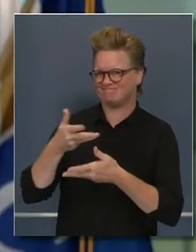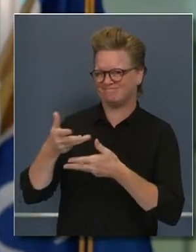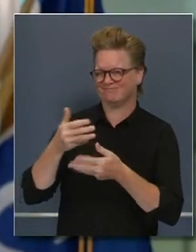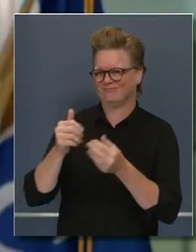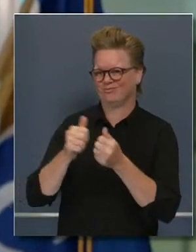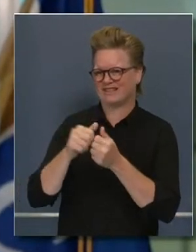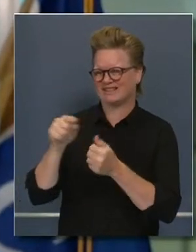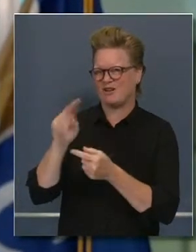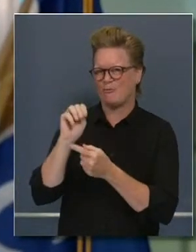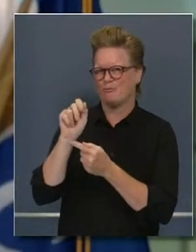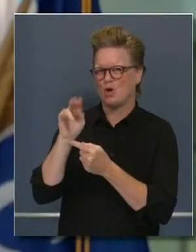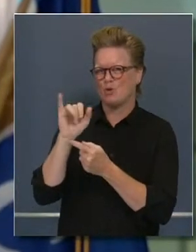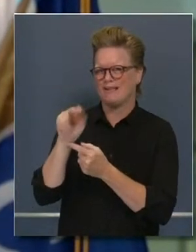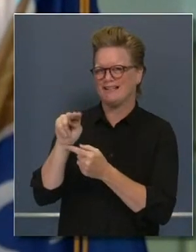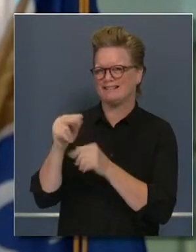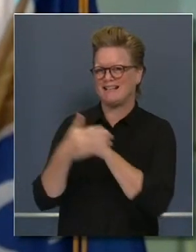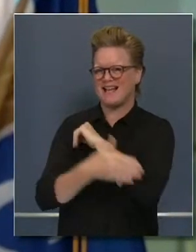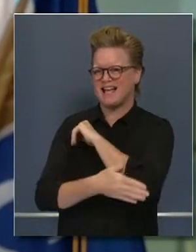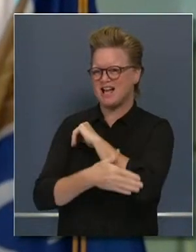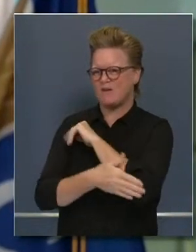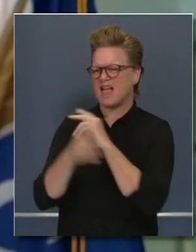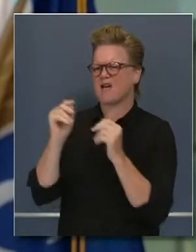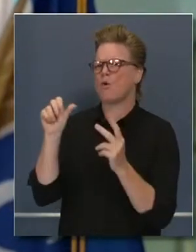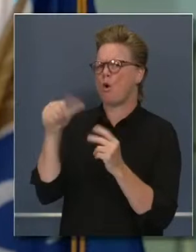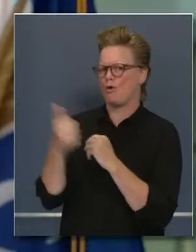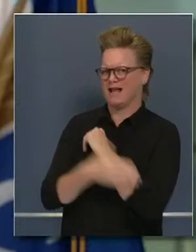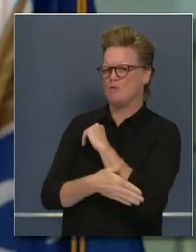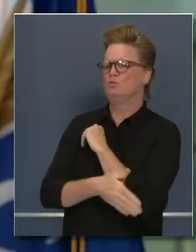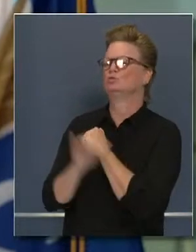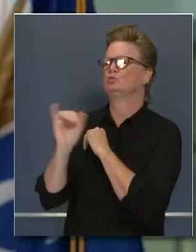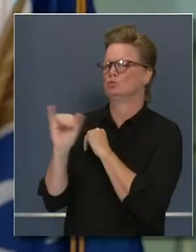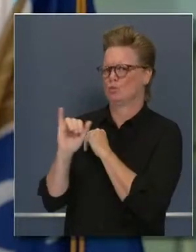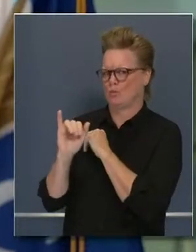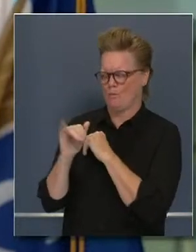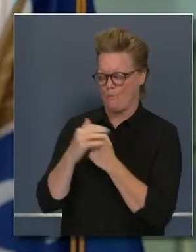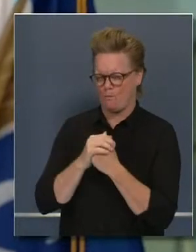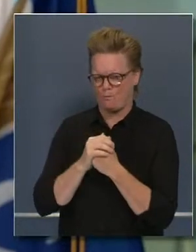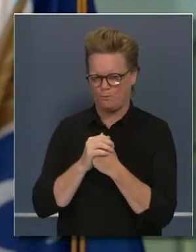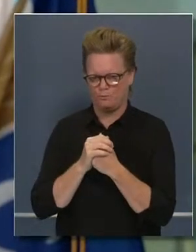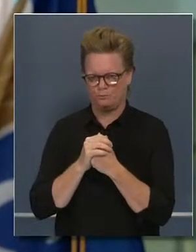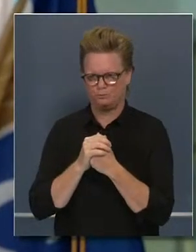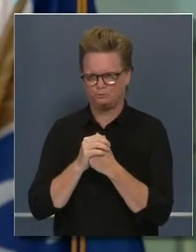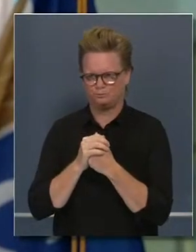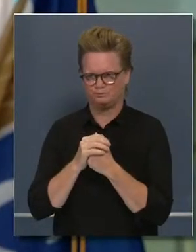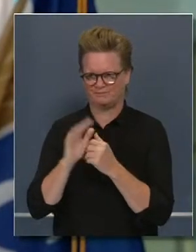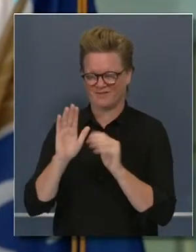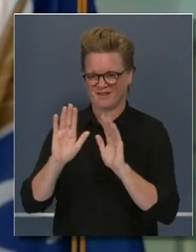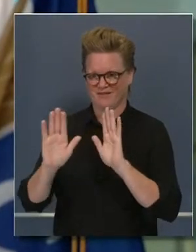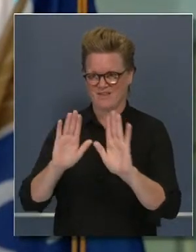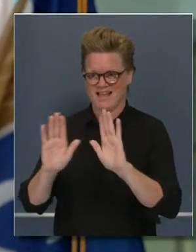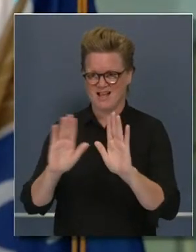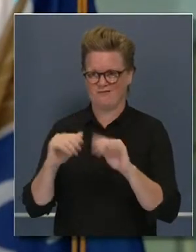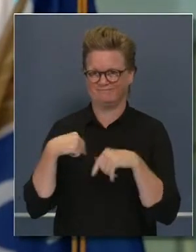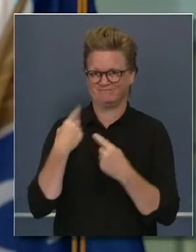counties, anticipating where the data was heading. And in fact, when we did the official run yesterday